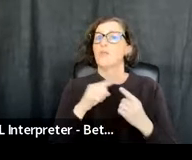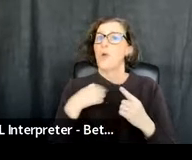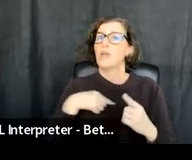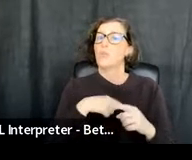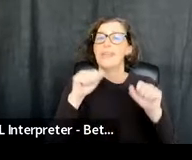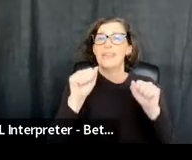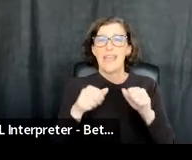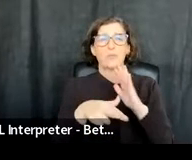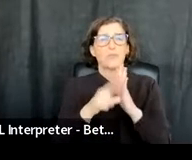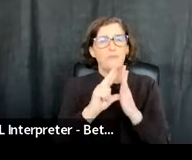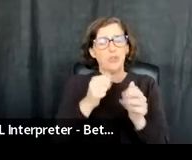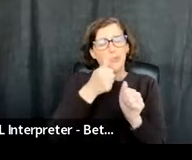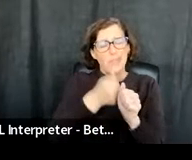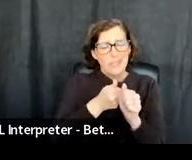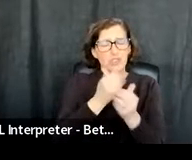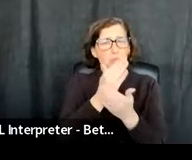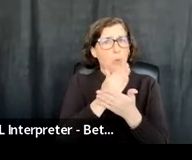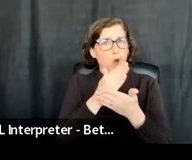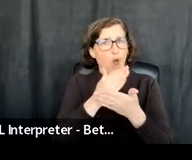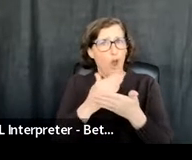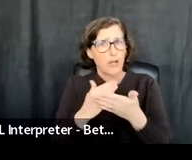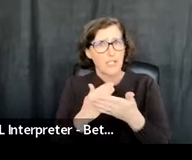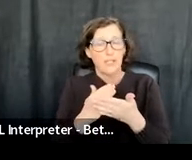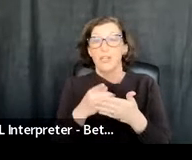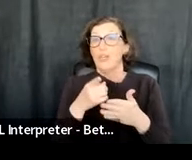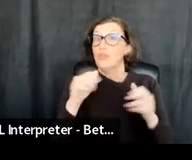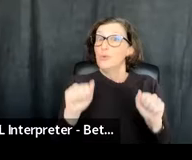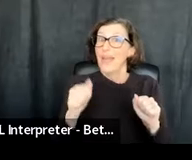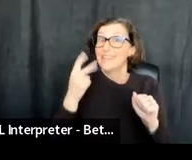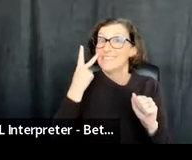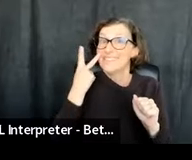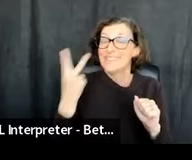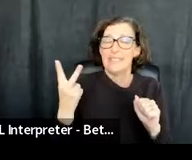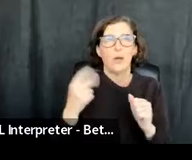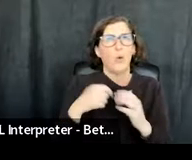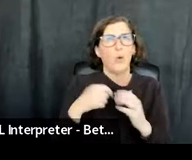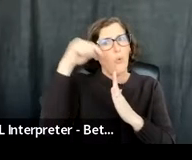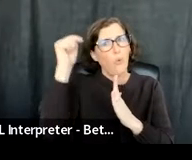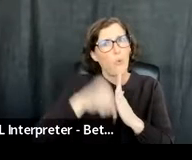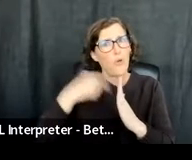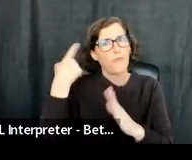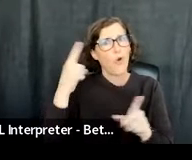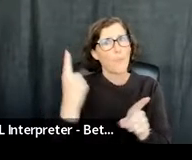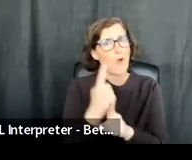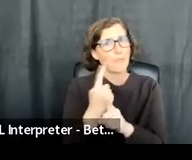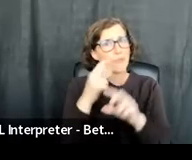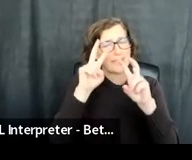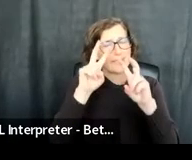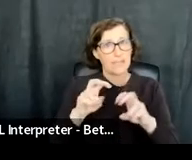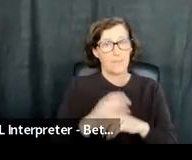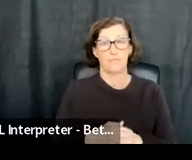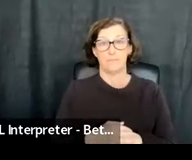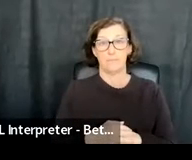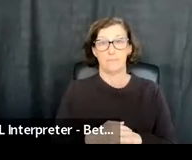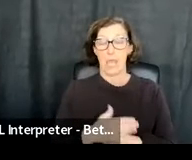go through every step, and as you can see, it can be quite involved to do it properly. The example I'm about to